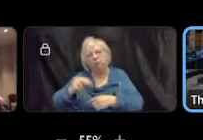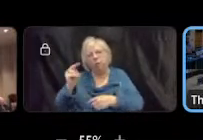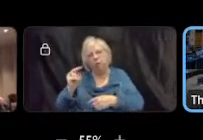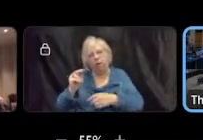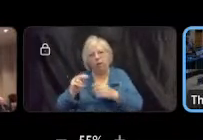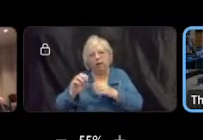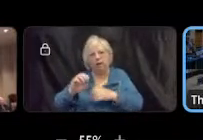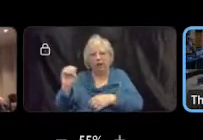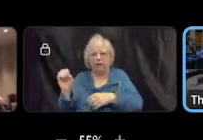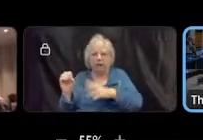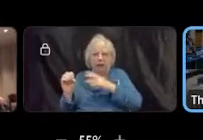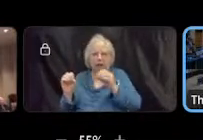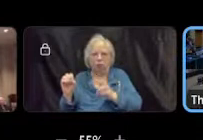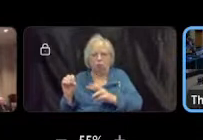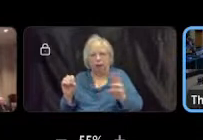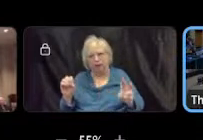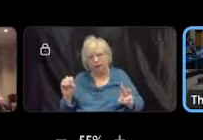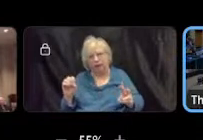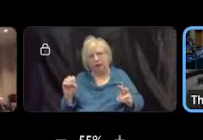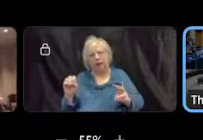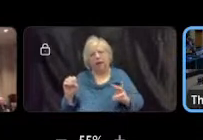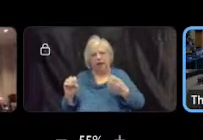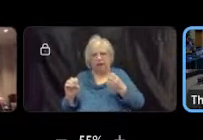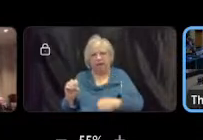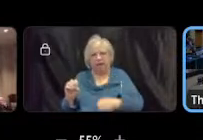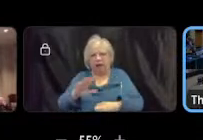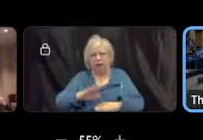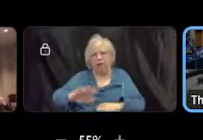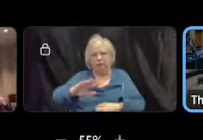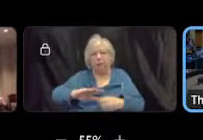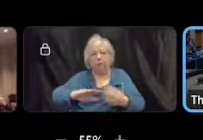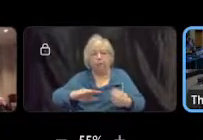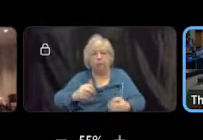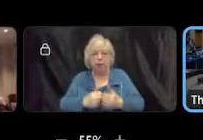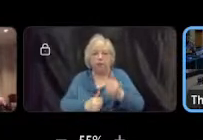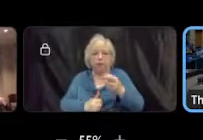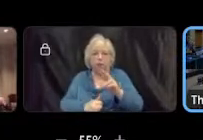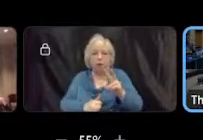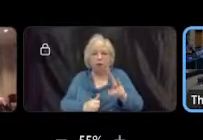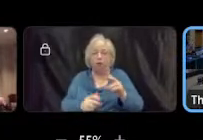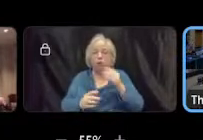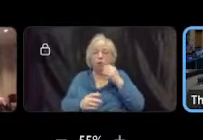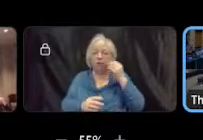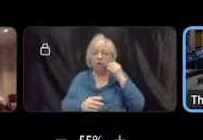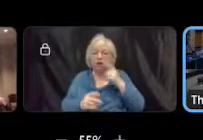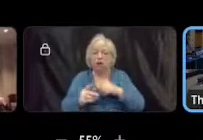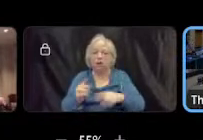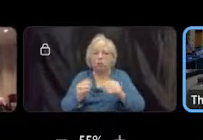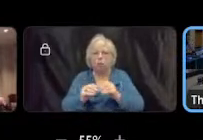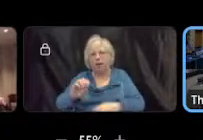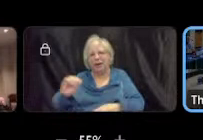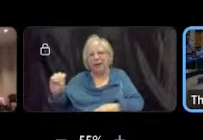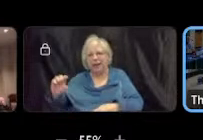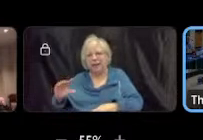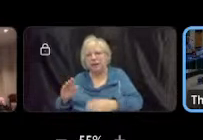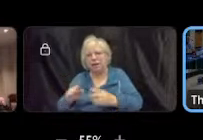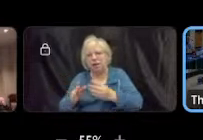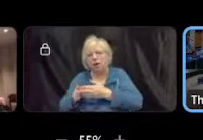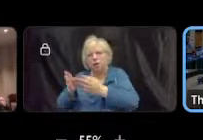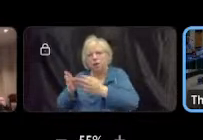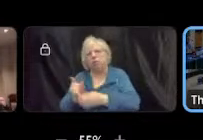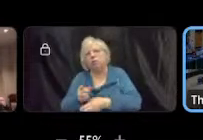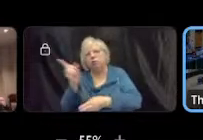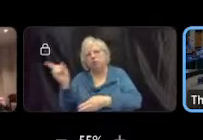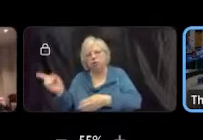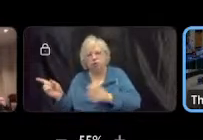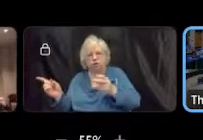west, northeast, west, and south of the site. Mostly R2 zone residential properties border the east side across Shackelford Road and to